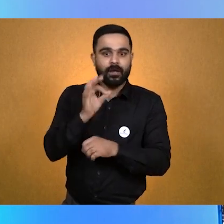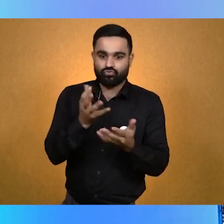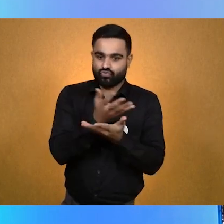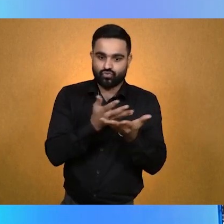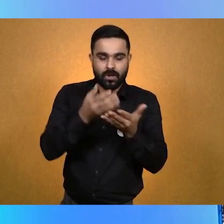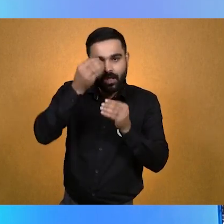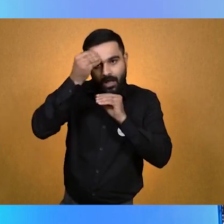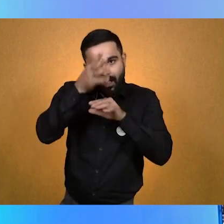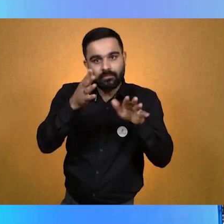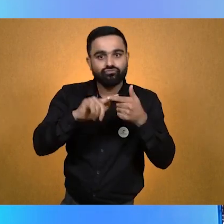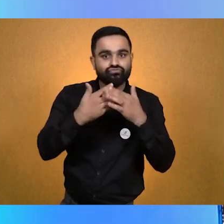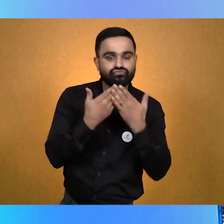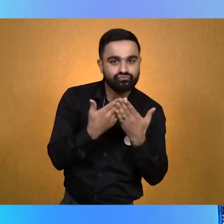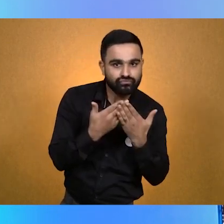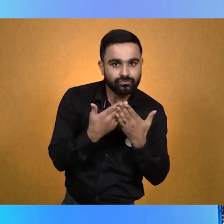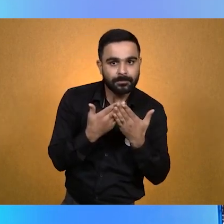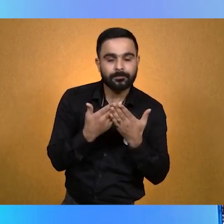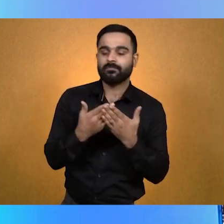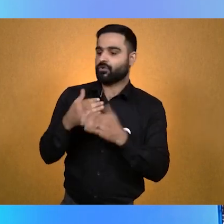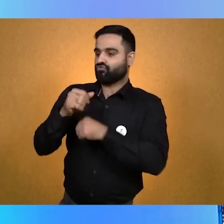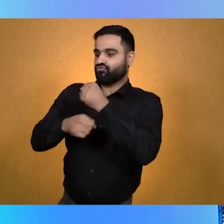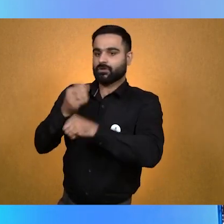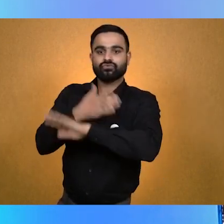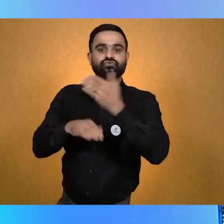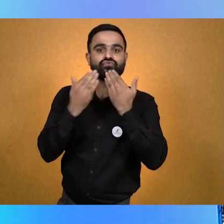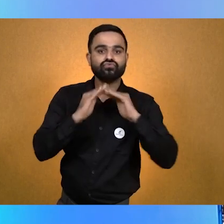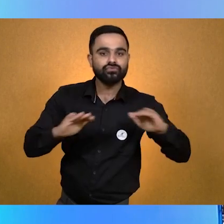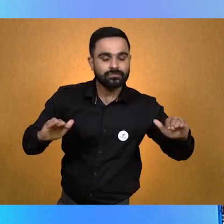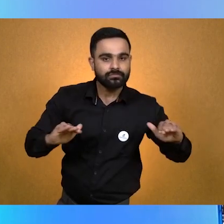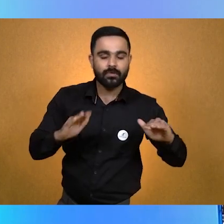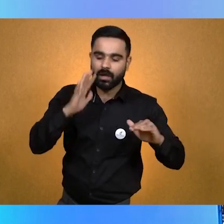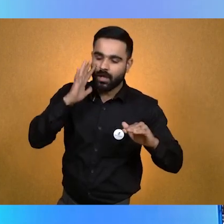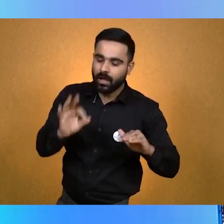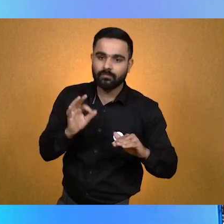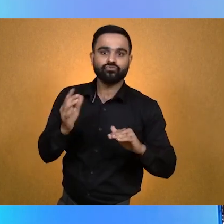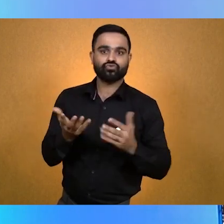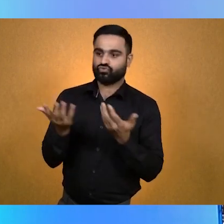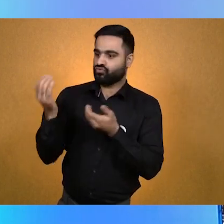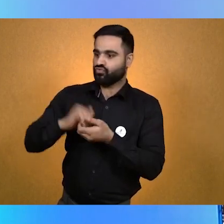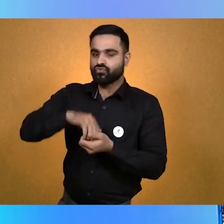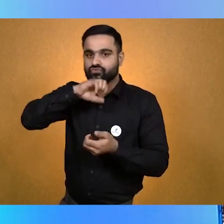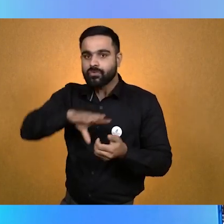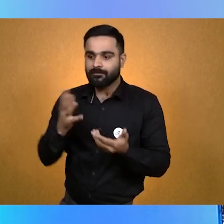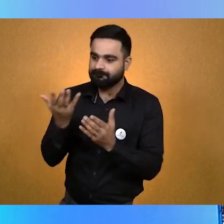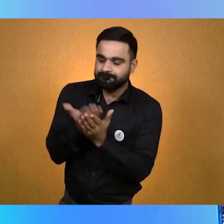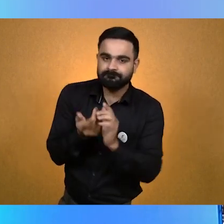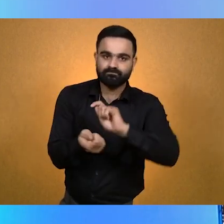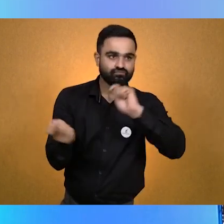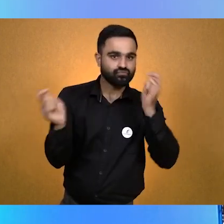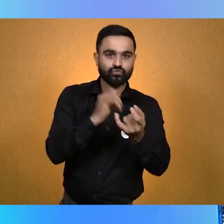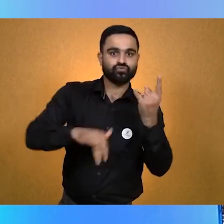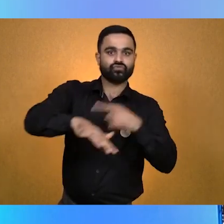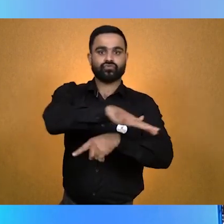of awareness and education about para sports in schools and the significance of youth engagement to bring about a change